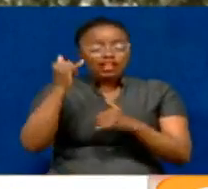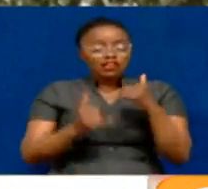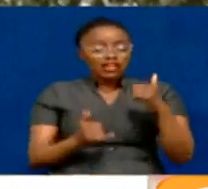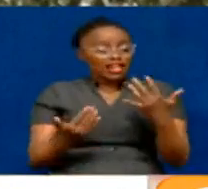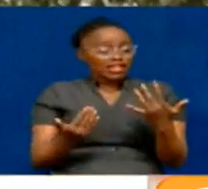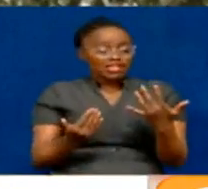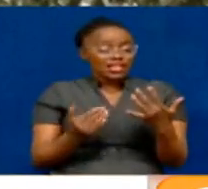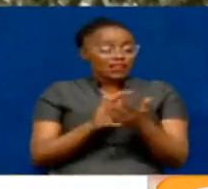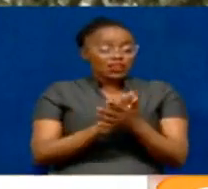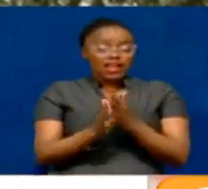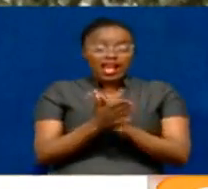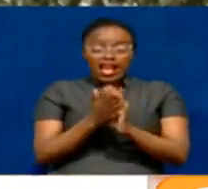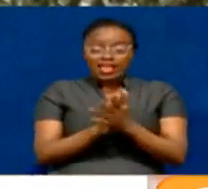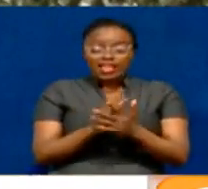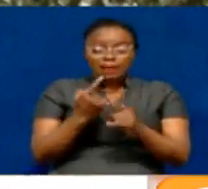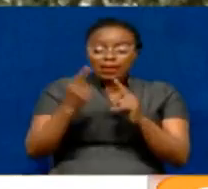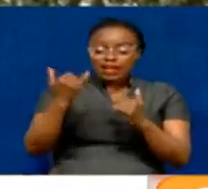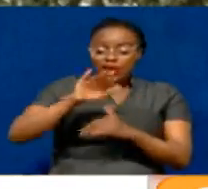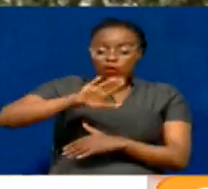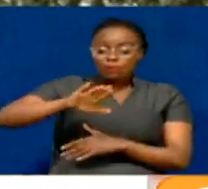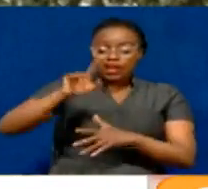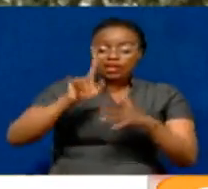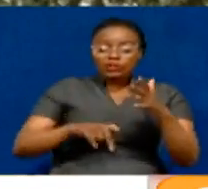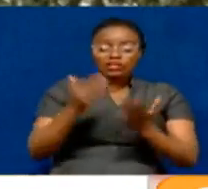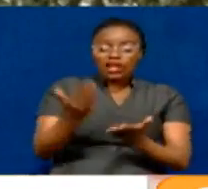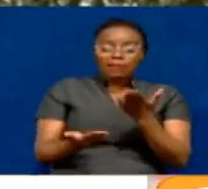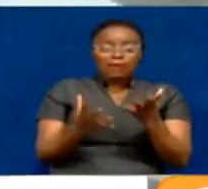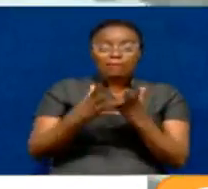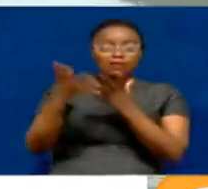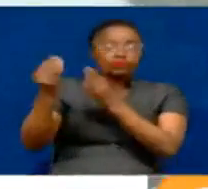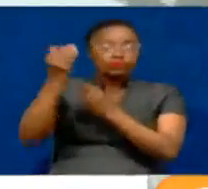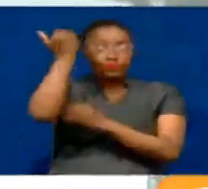wake hakuna kitu inafanya. Sasa iliyobaki mwisho labda kwenda